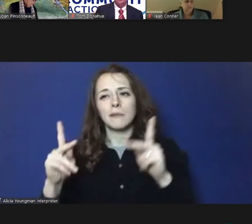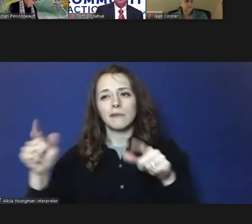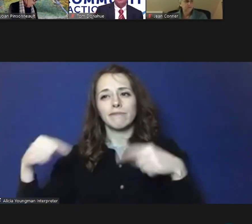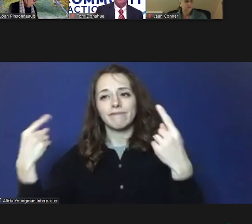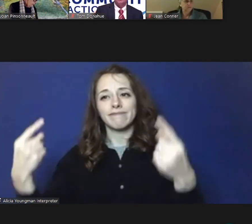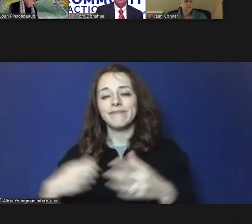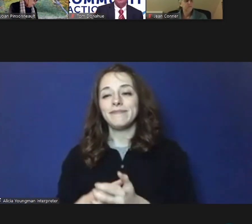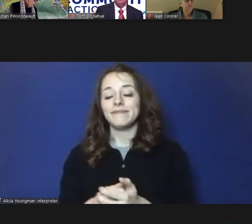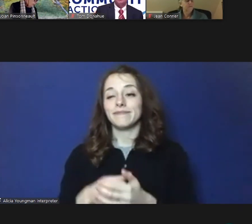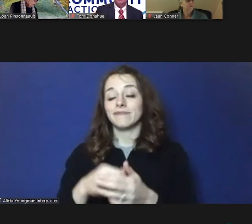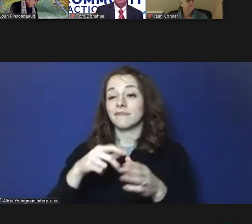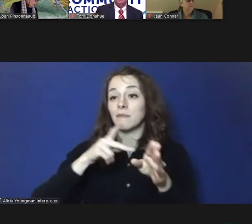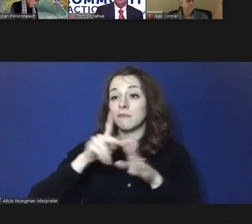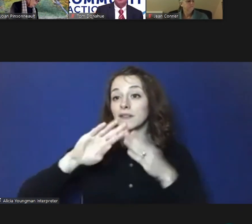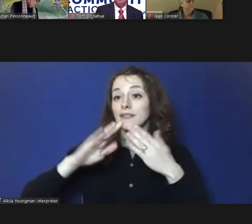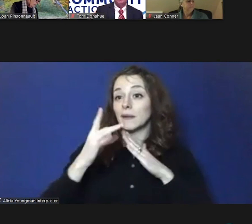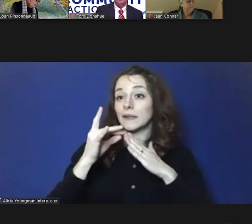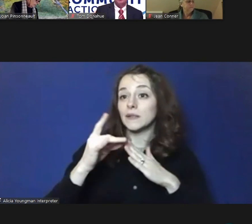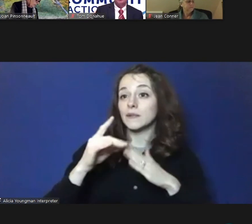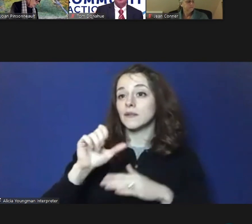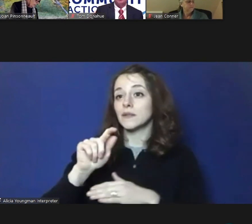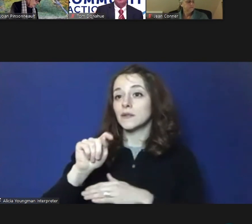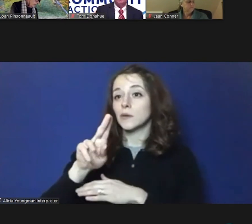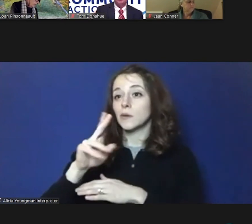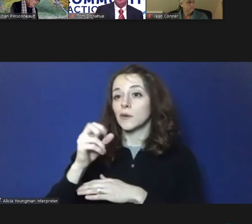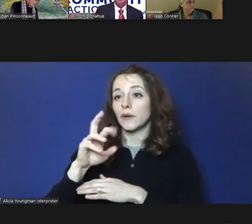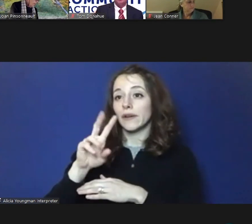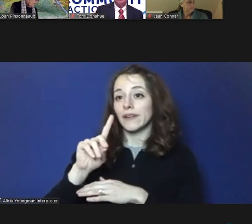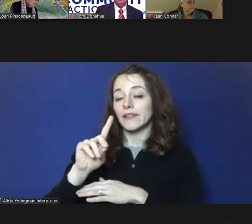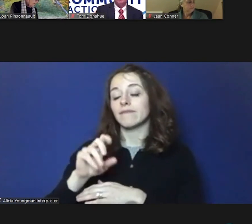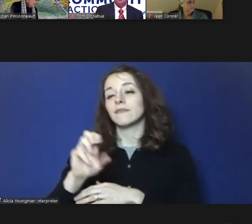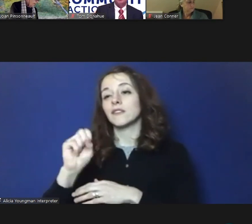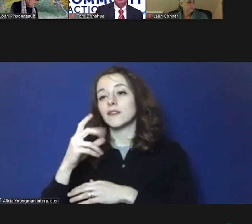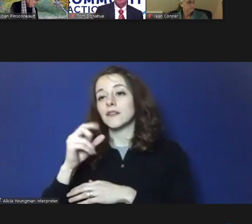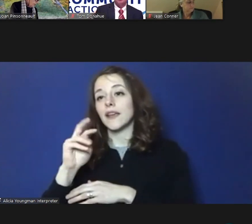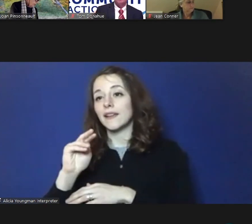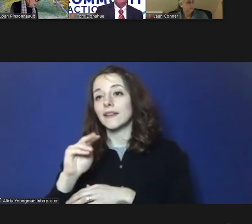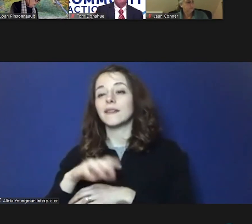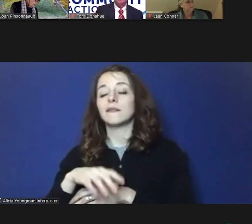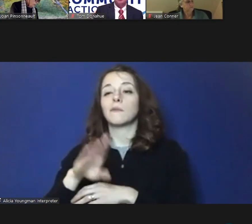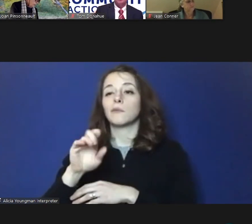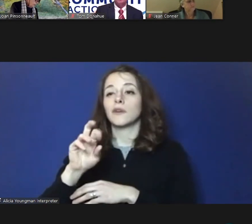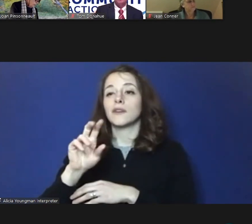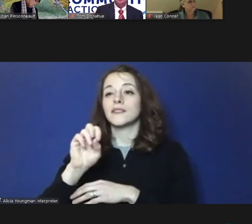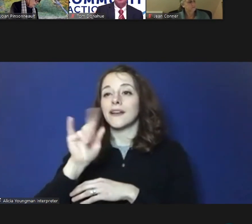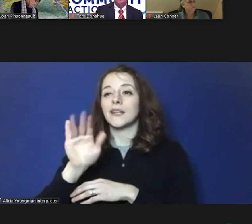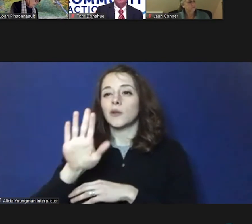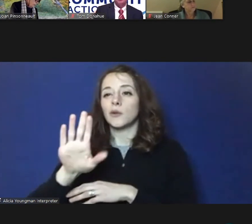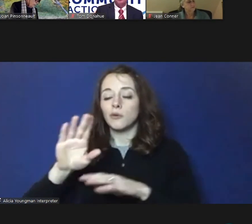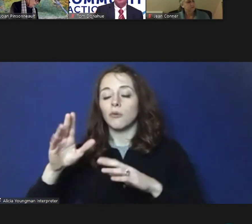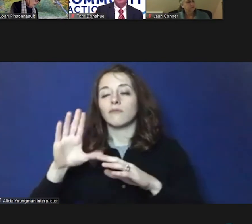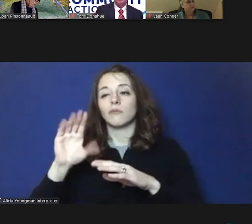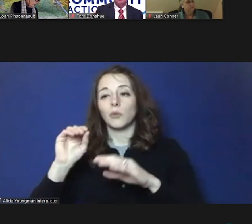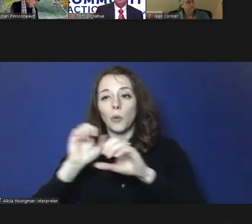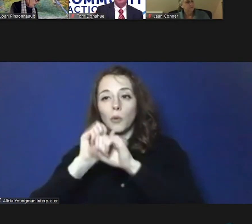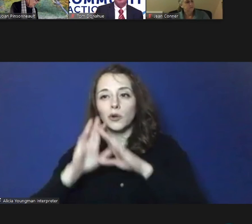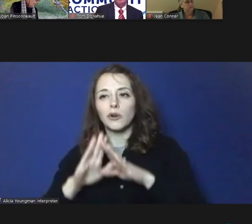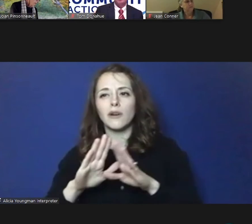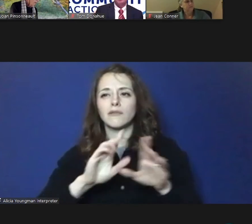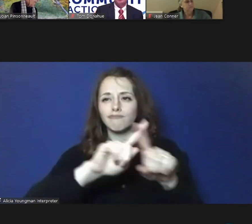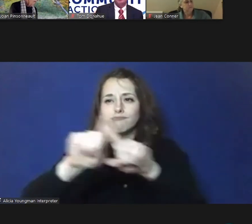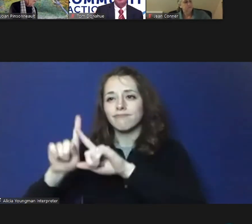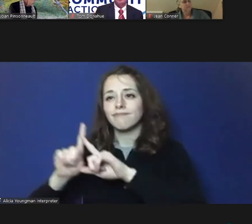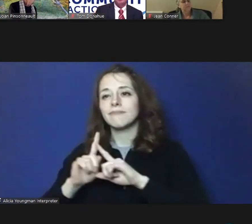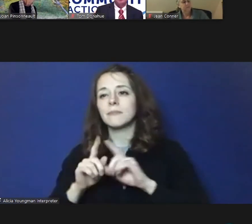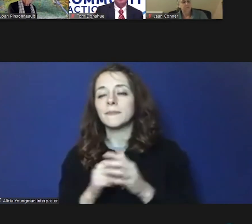To our professional town leadership, Stu Hurd and Dan Monks and Shannon Barsati and your colleagues. And to the amazing Cassie